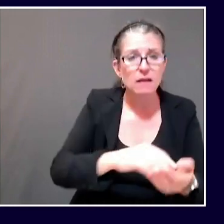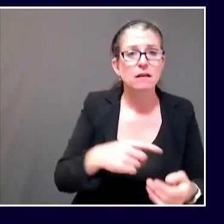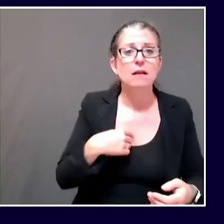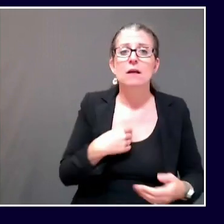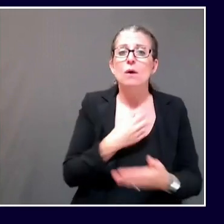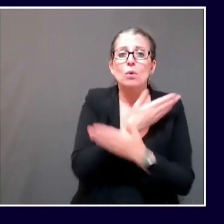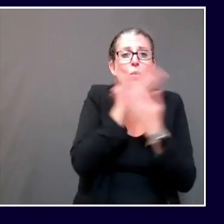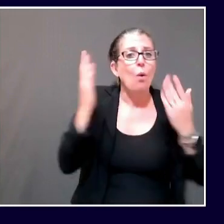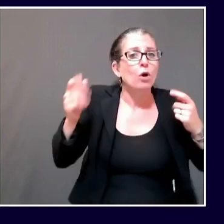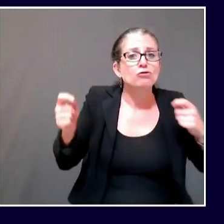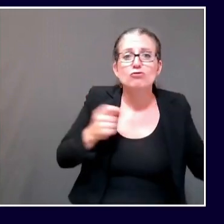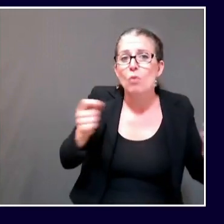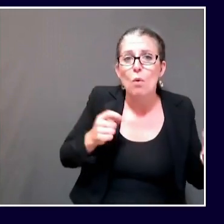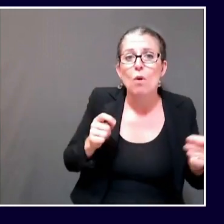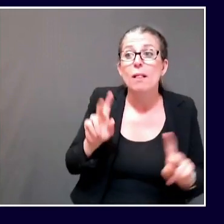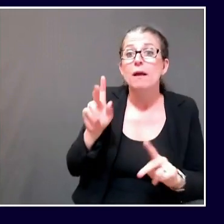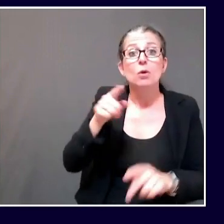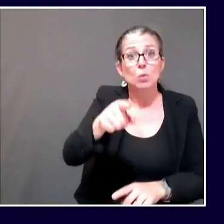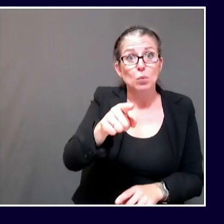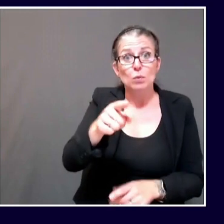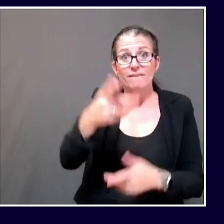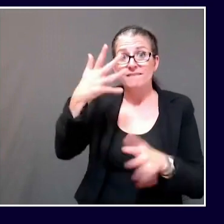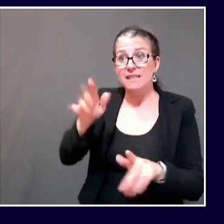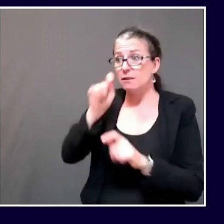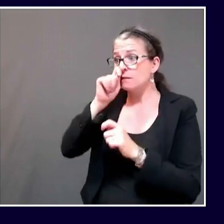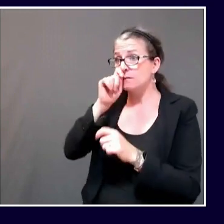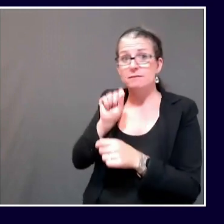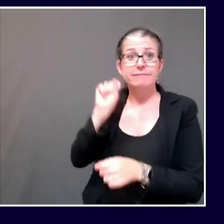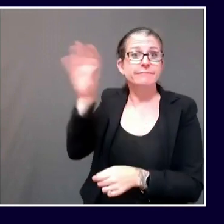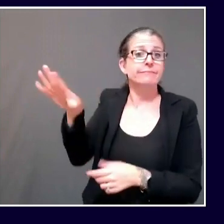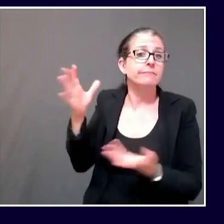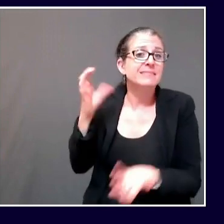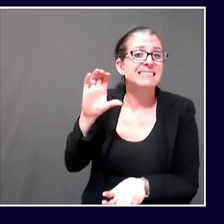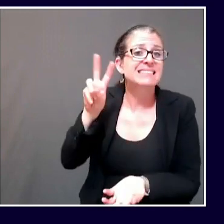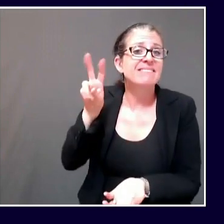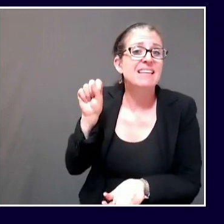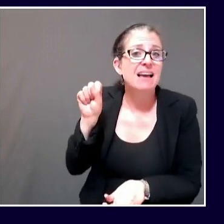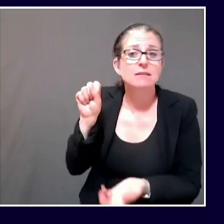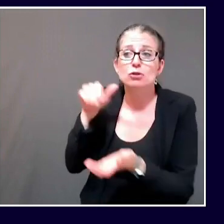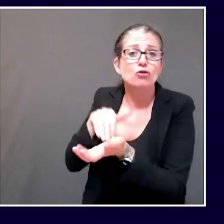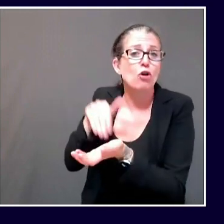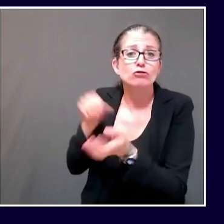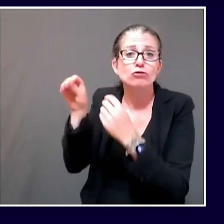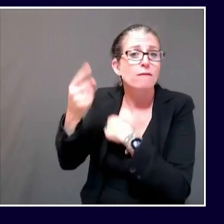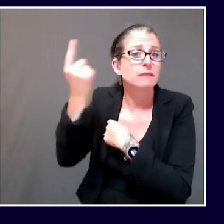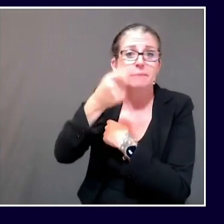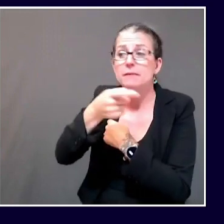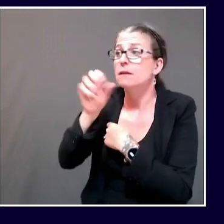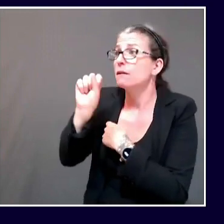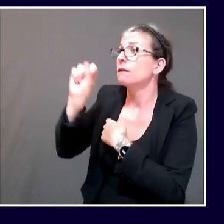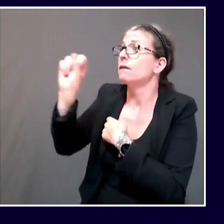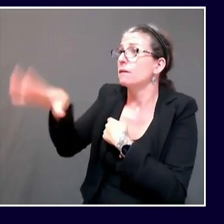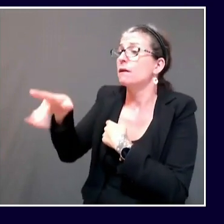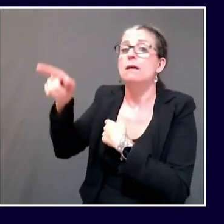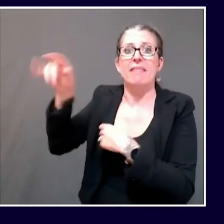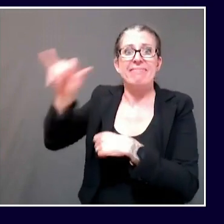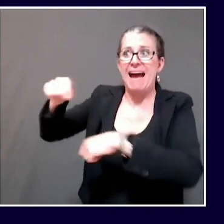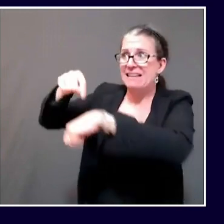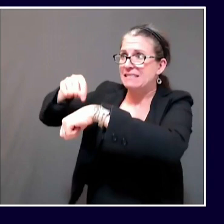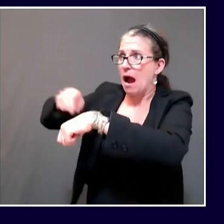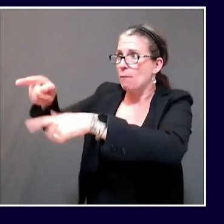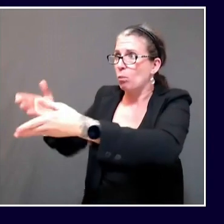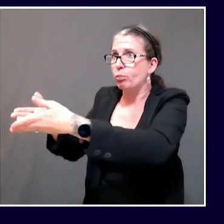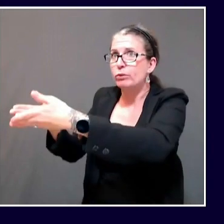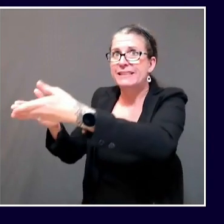the doctor's office who ordered the test time to get the result back to a patient. What we can control within the